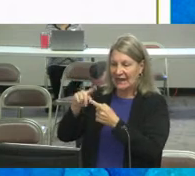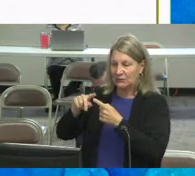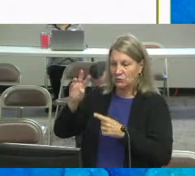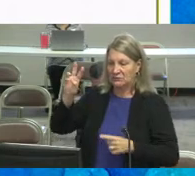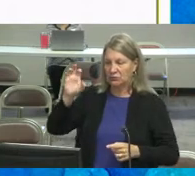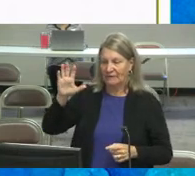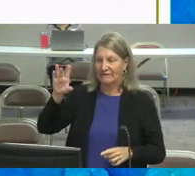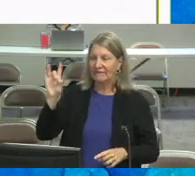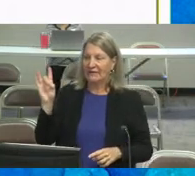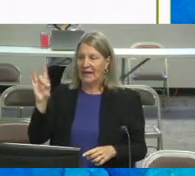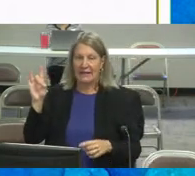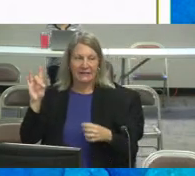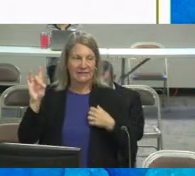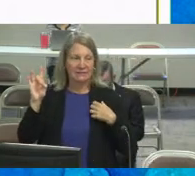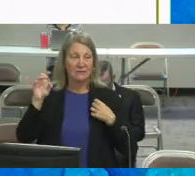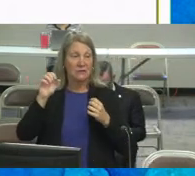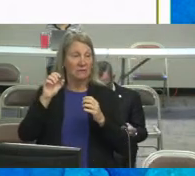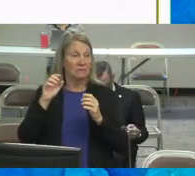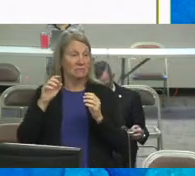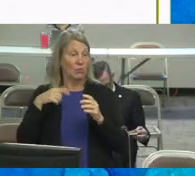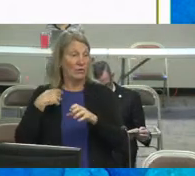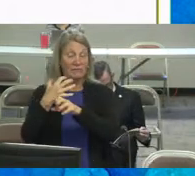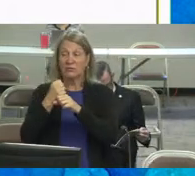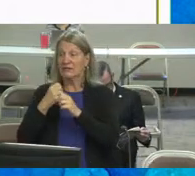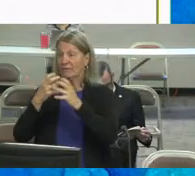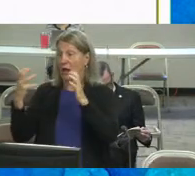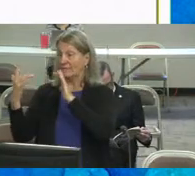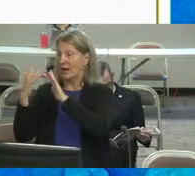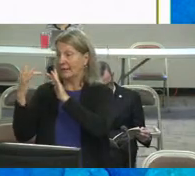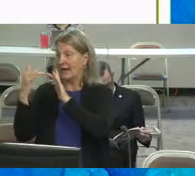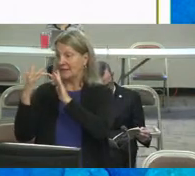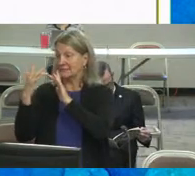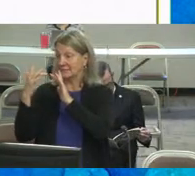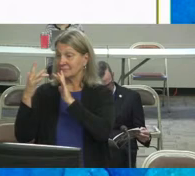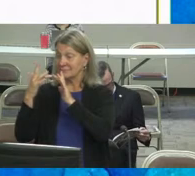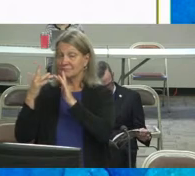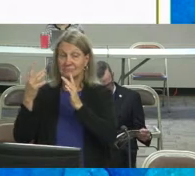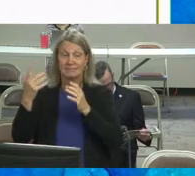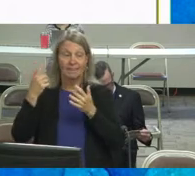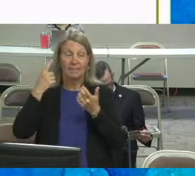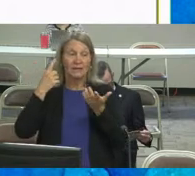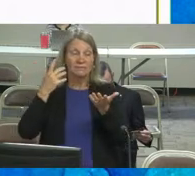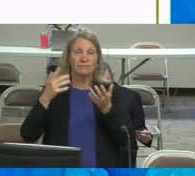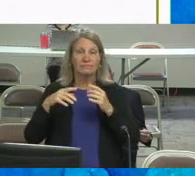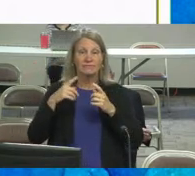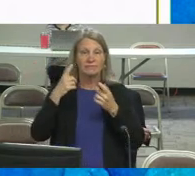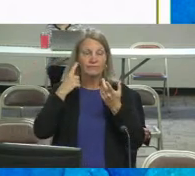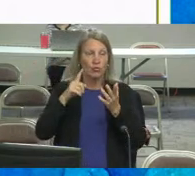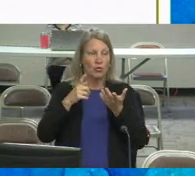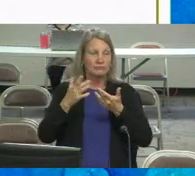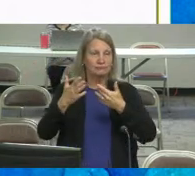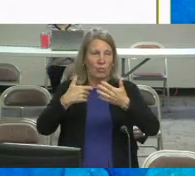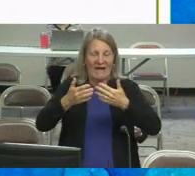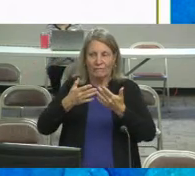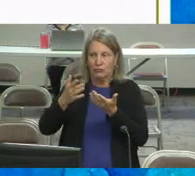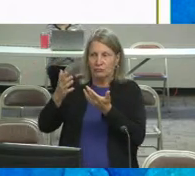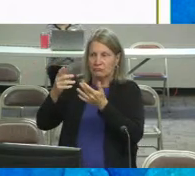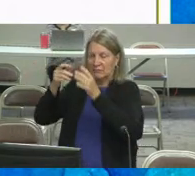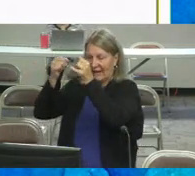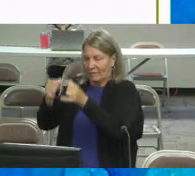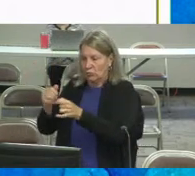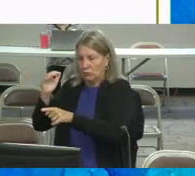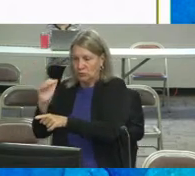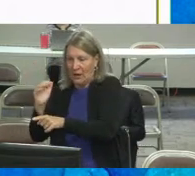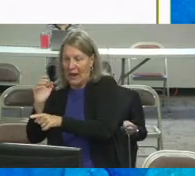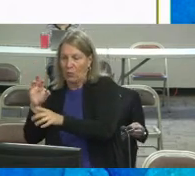up from 453 to 671 over the years we've received lots